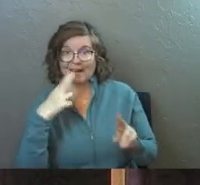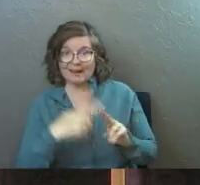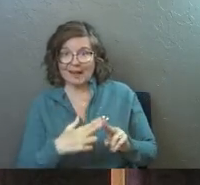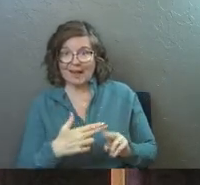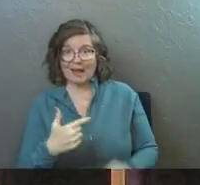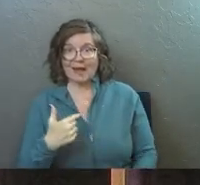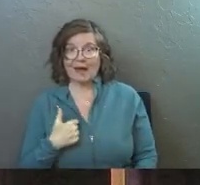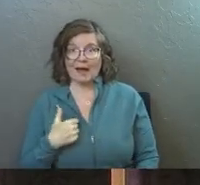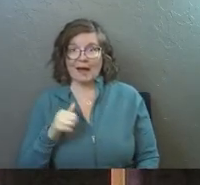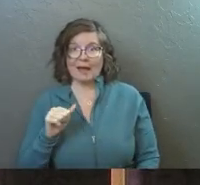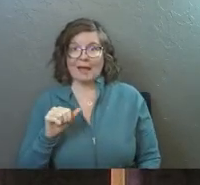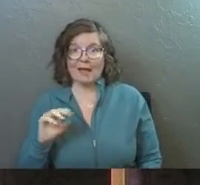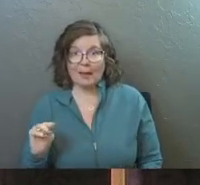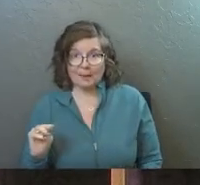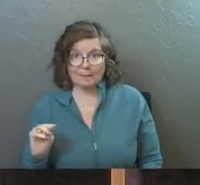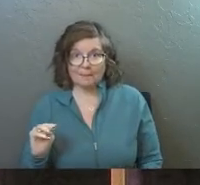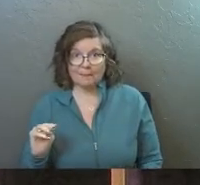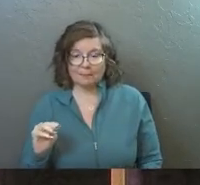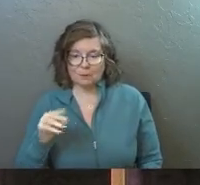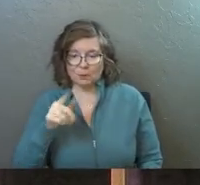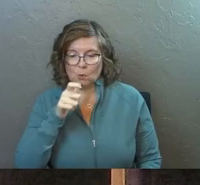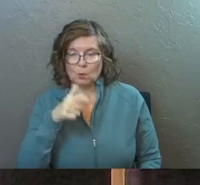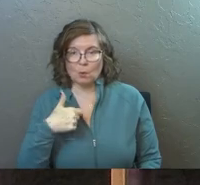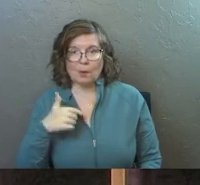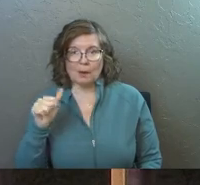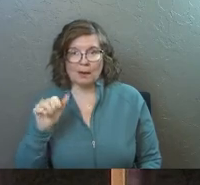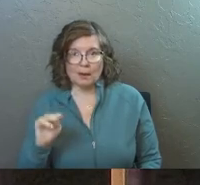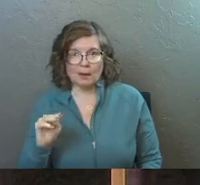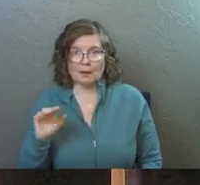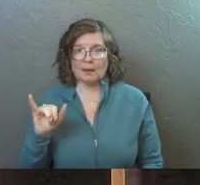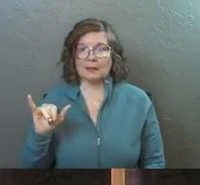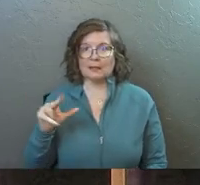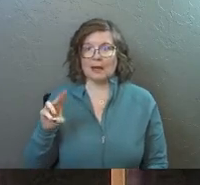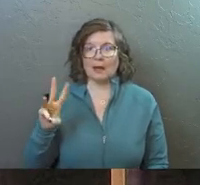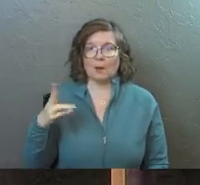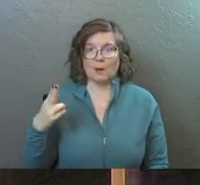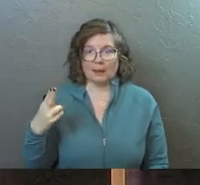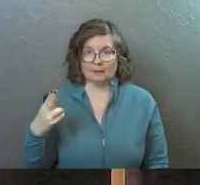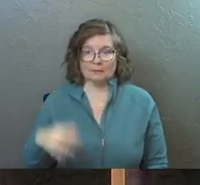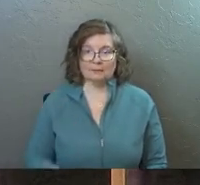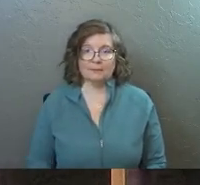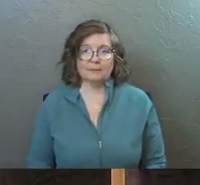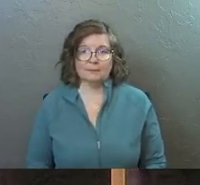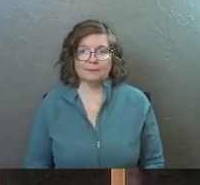I am who I am. And that is Yahweh.